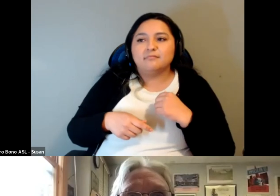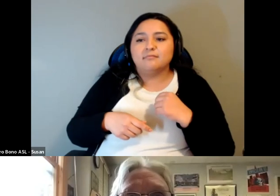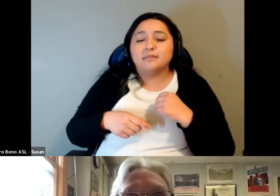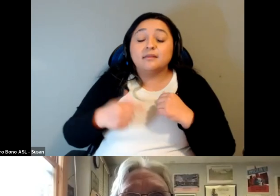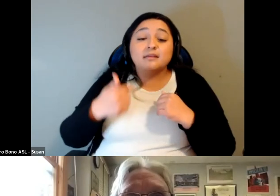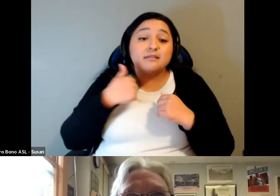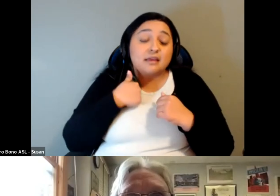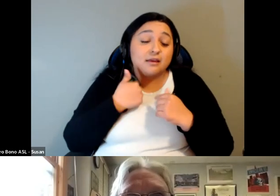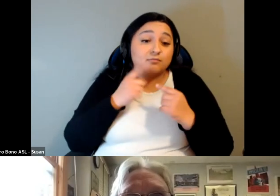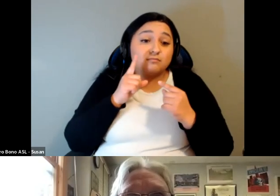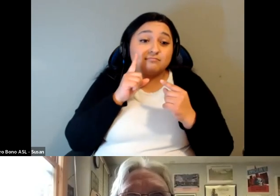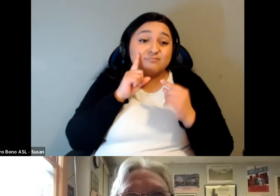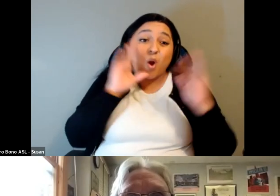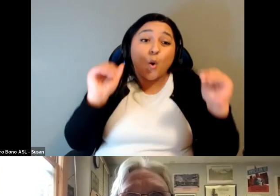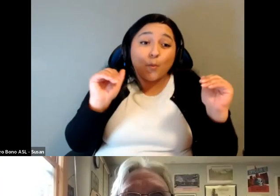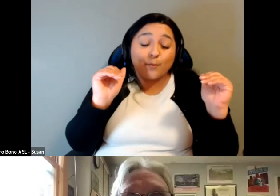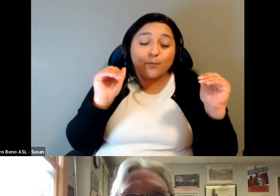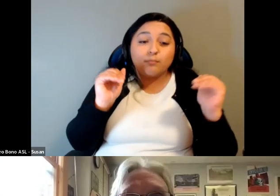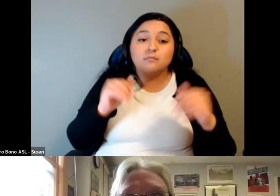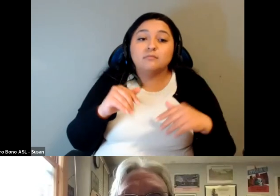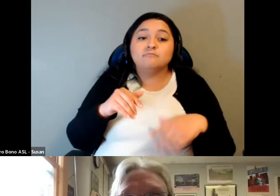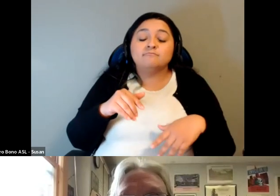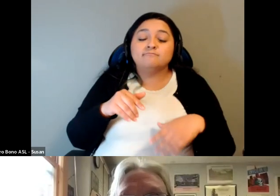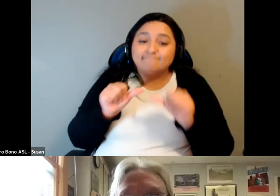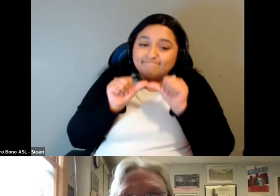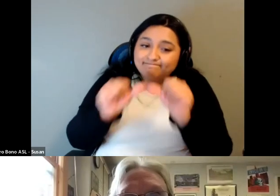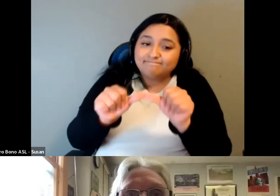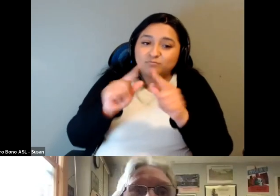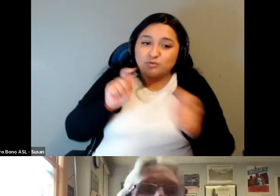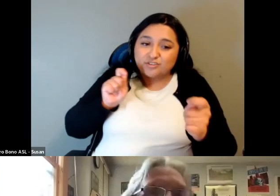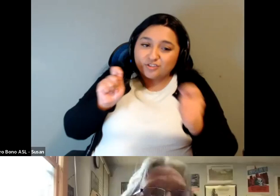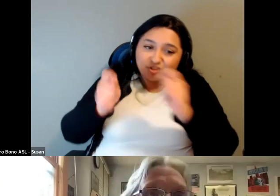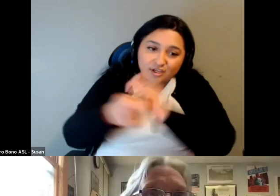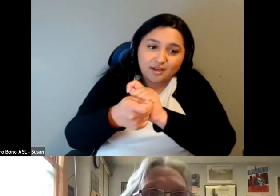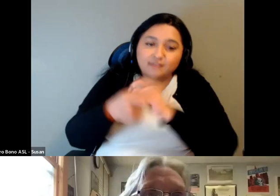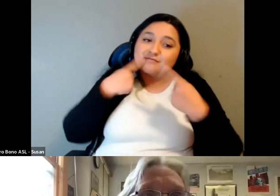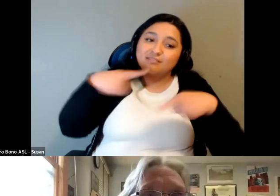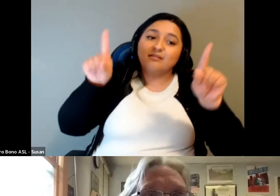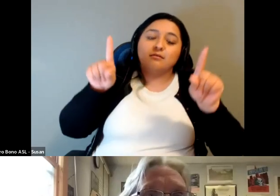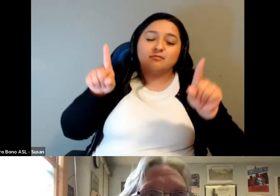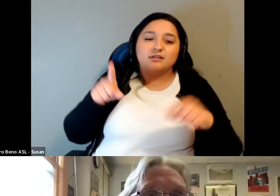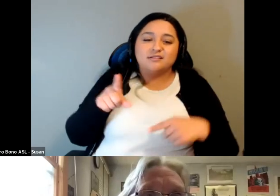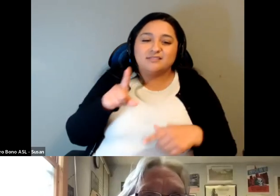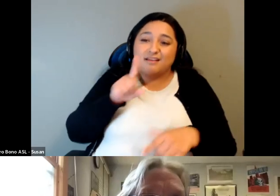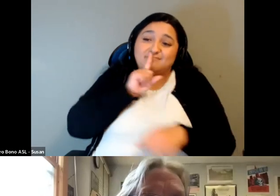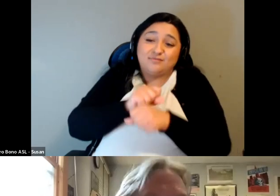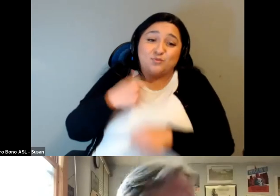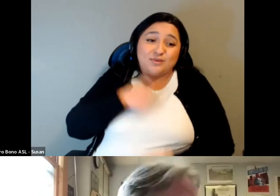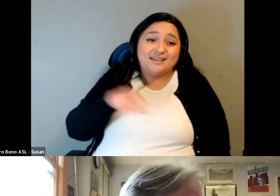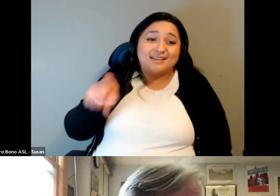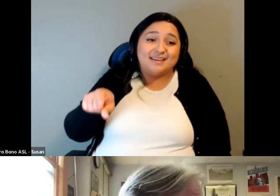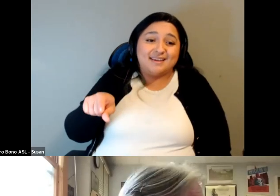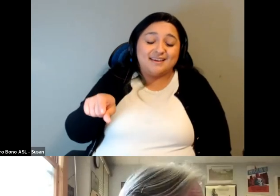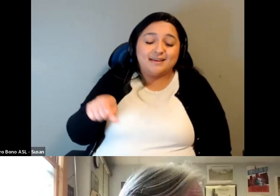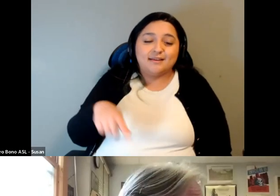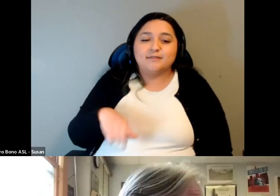hope that we will accomplish change that's just so desperately needed, but it